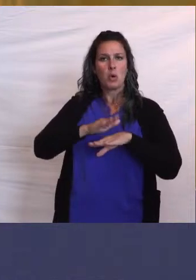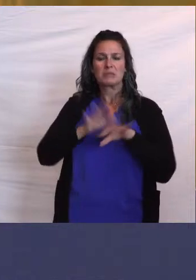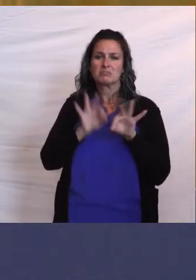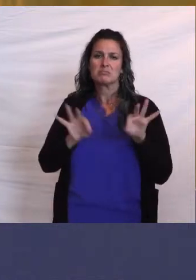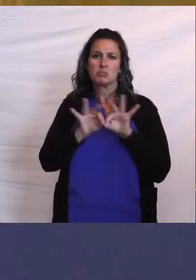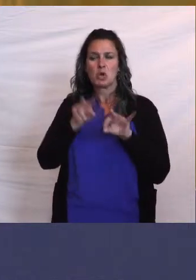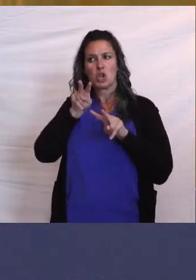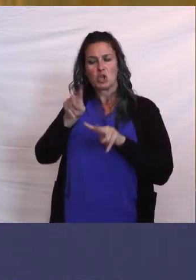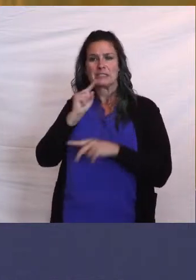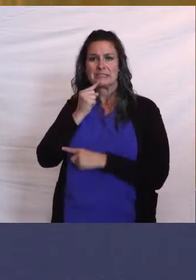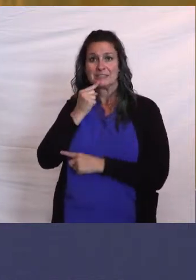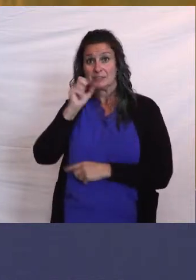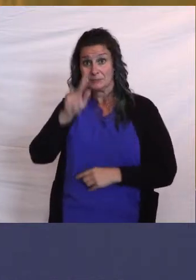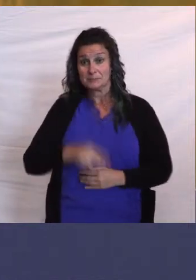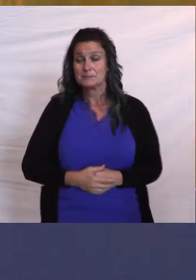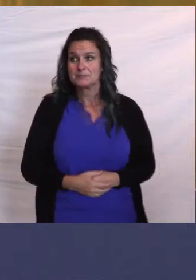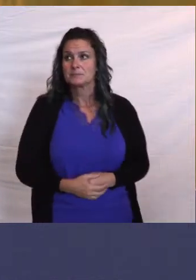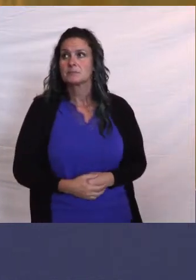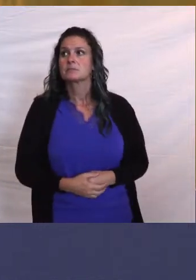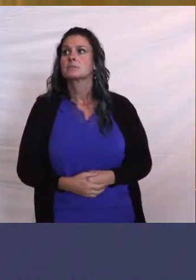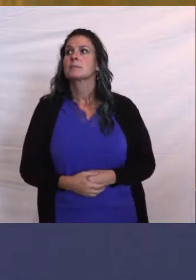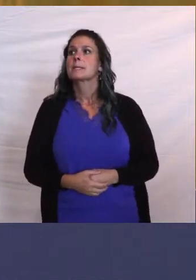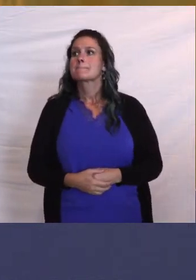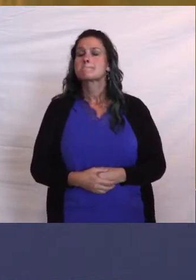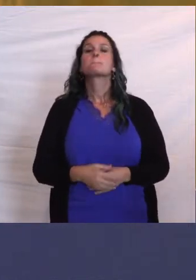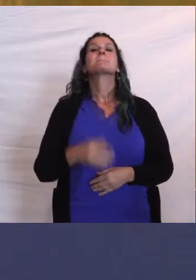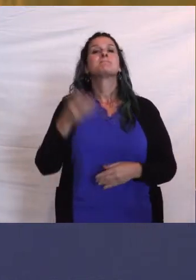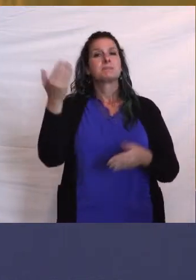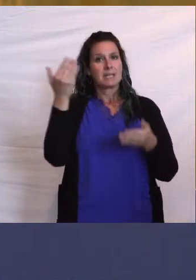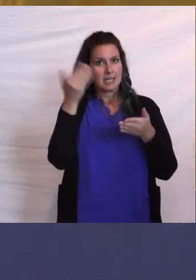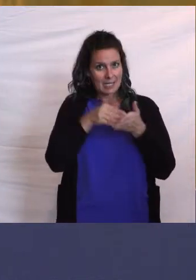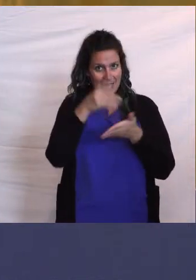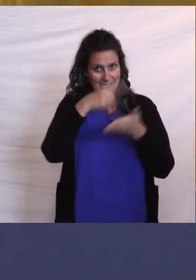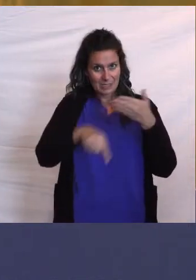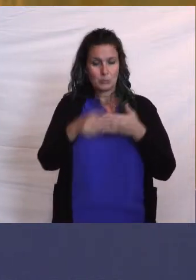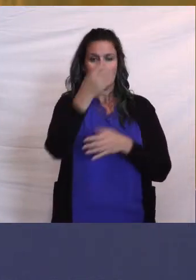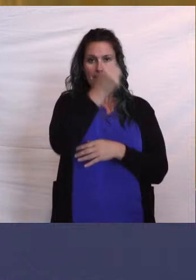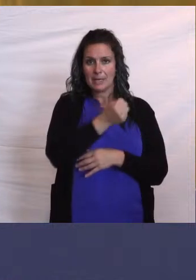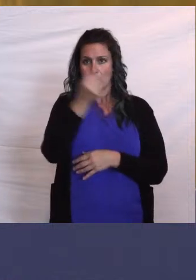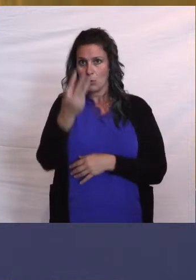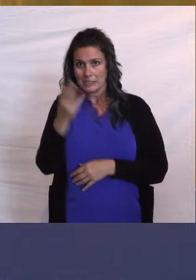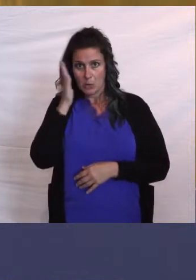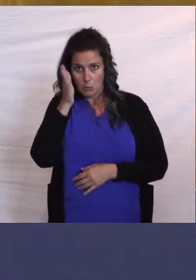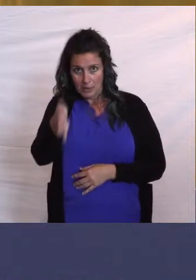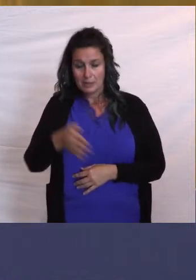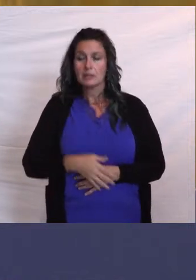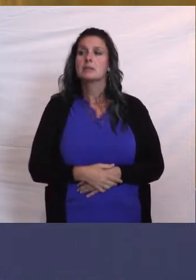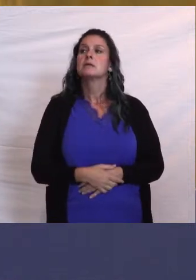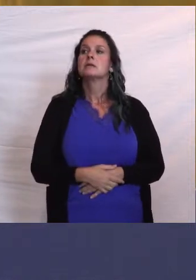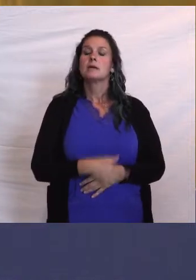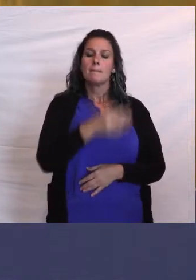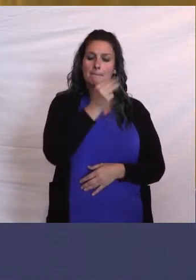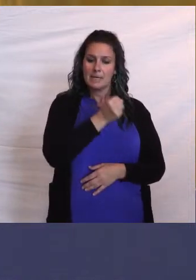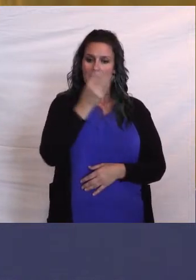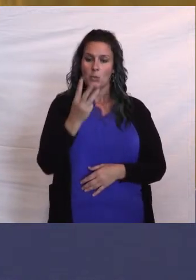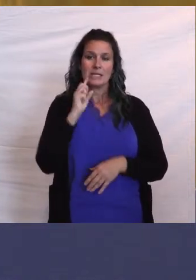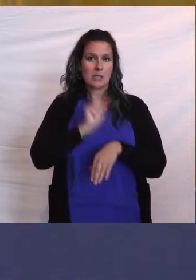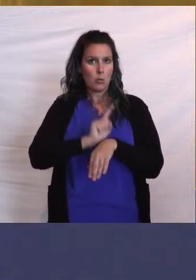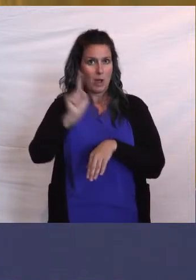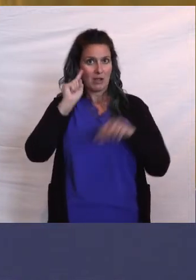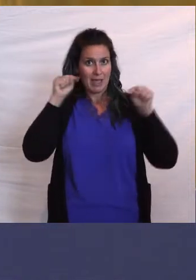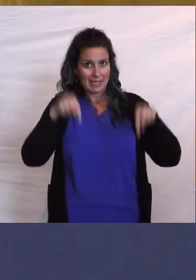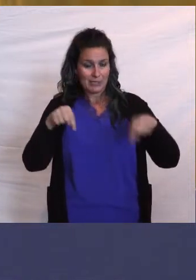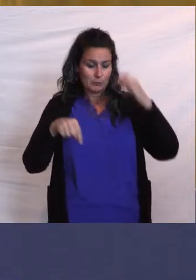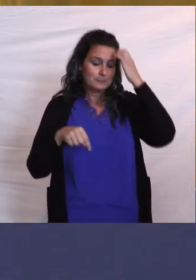So we're going to be in the 2-a-week cadence again next week, unless you hear otherwise. So we're Monday and Wednesday at 1 o'clock